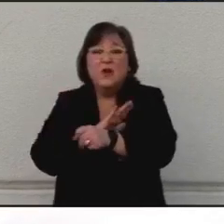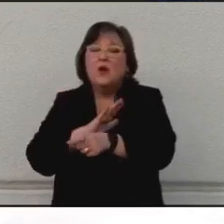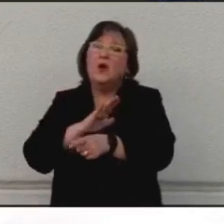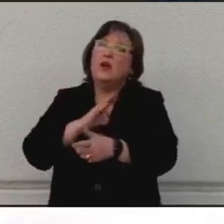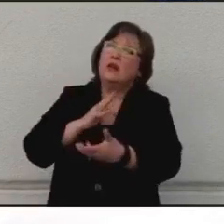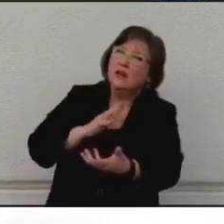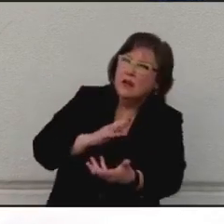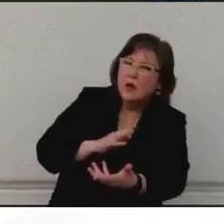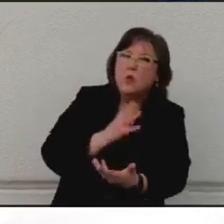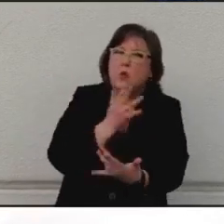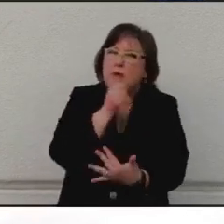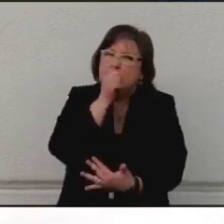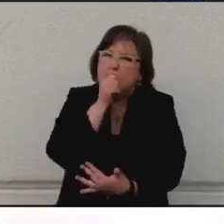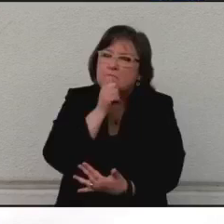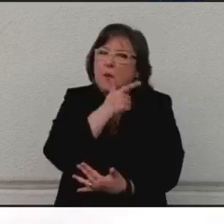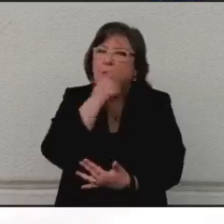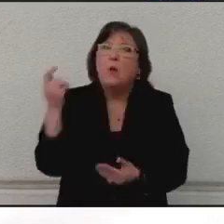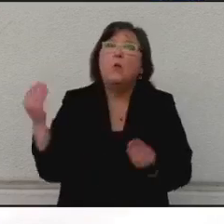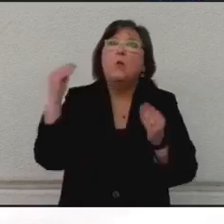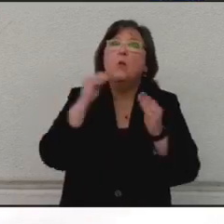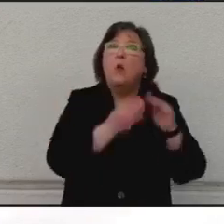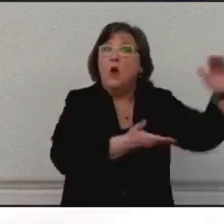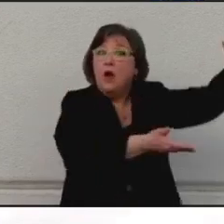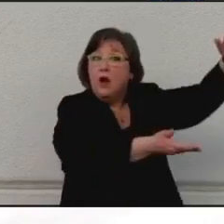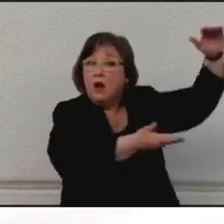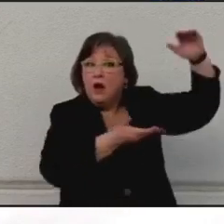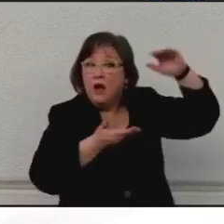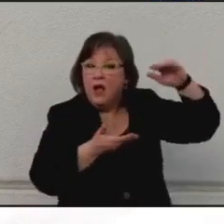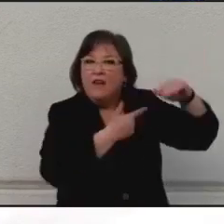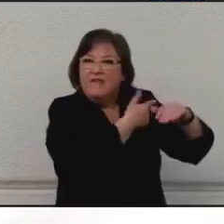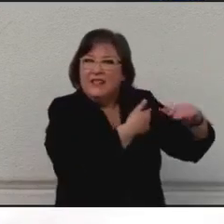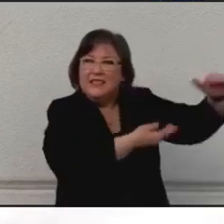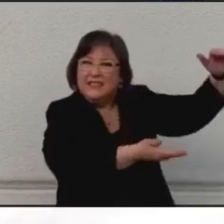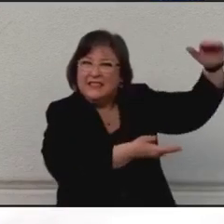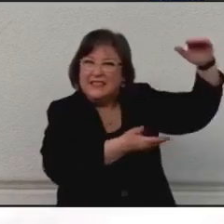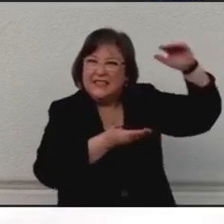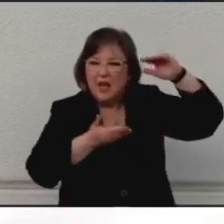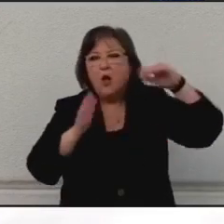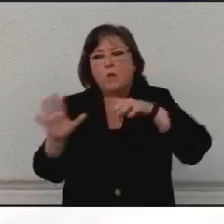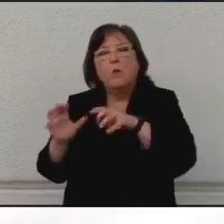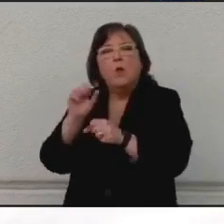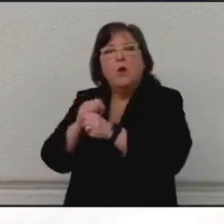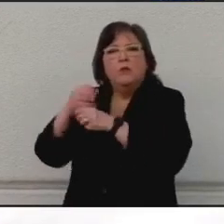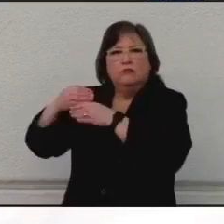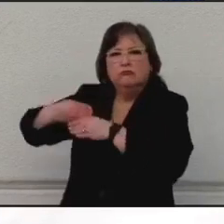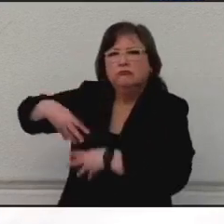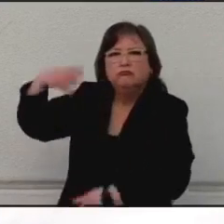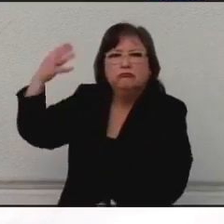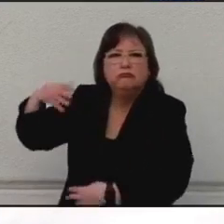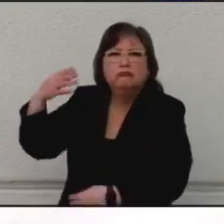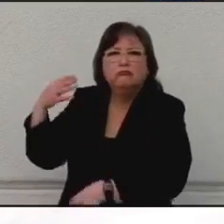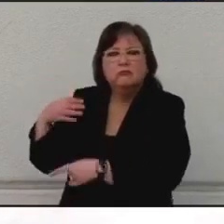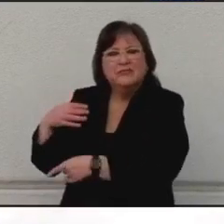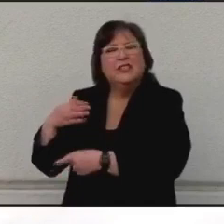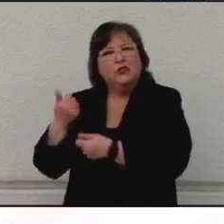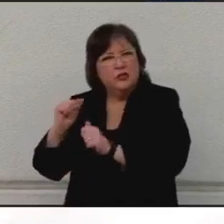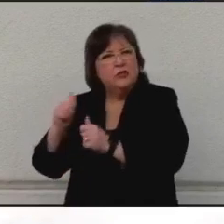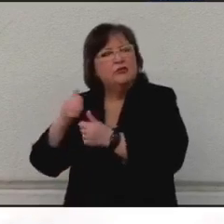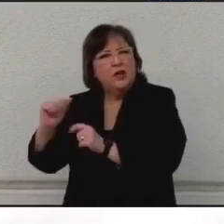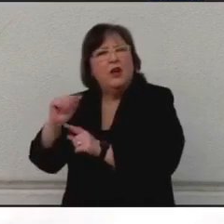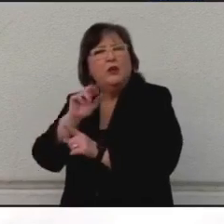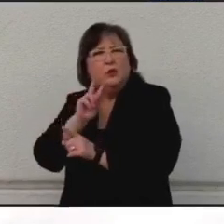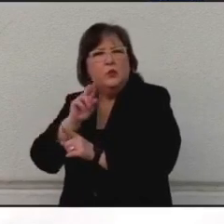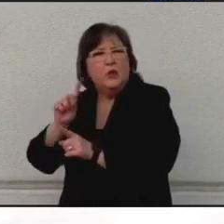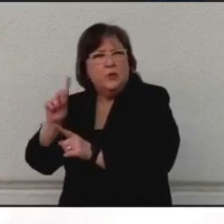allows. Please help get the message out. We want to get everyone who is eligible to be vaccinated